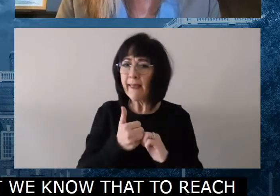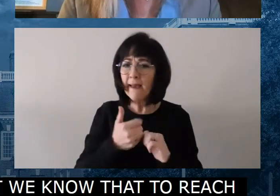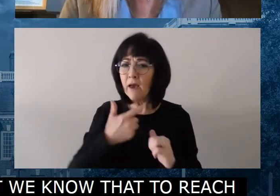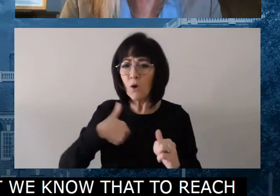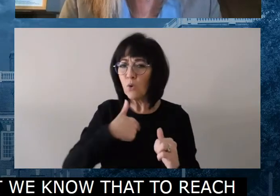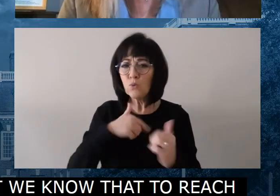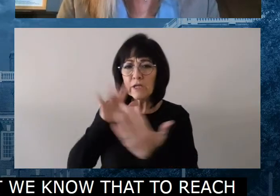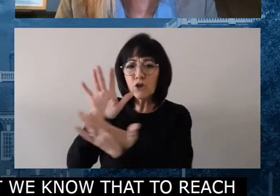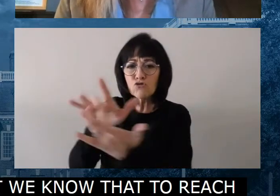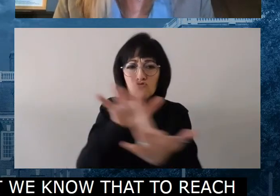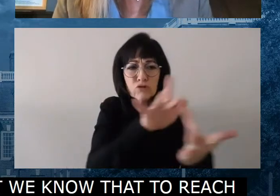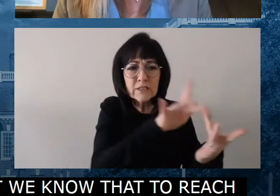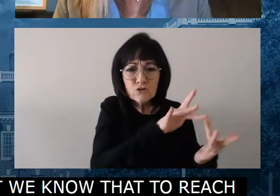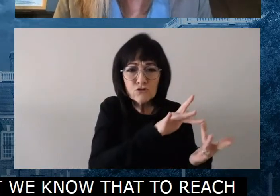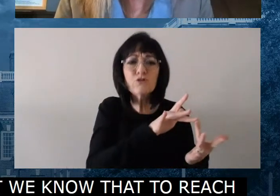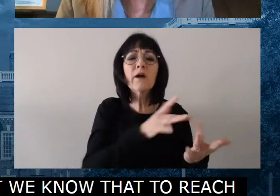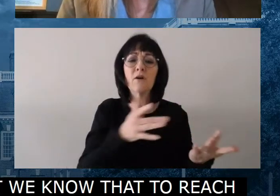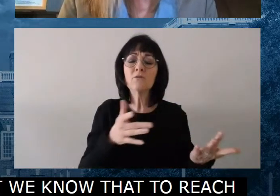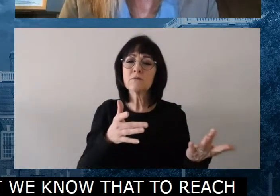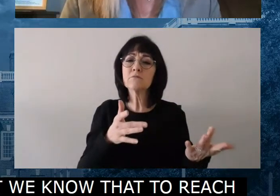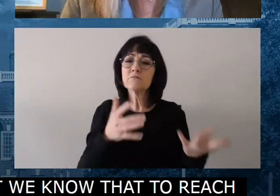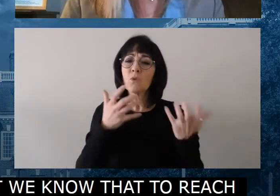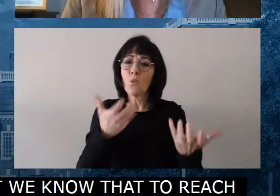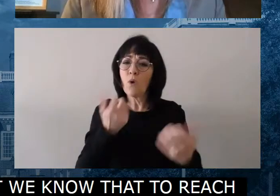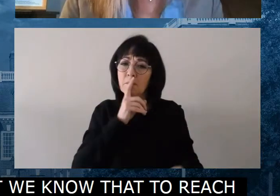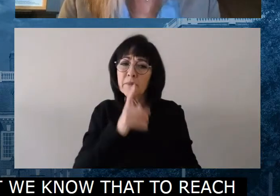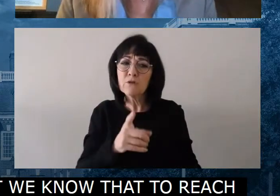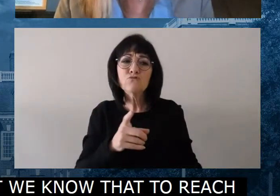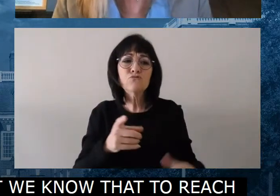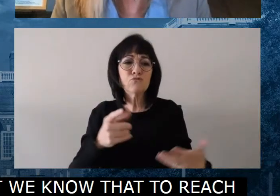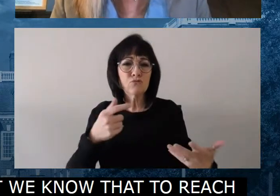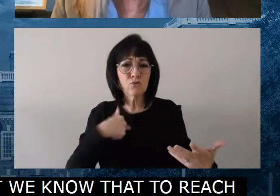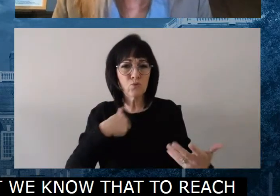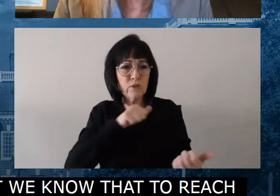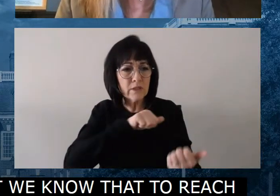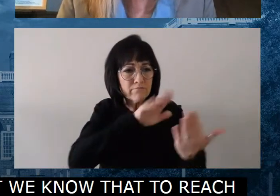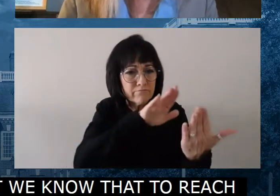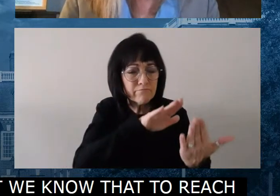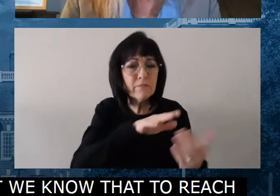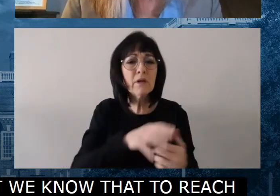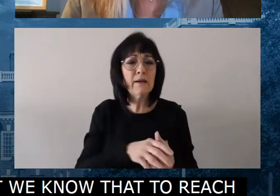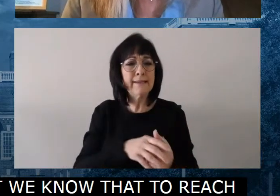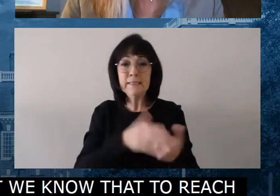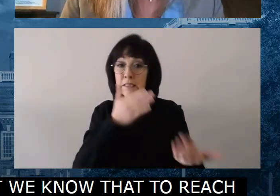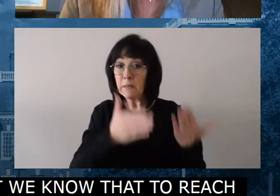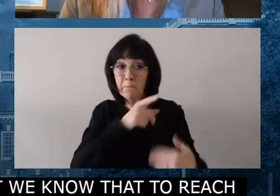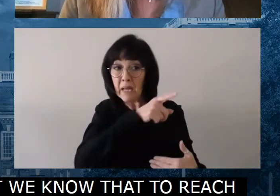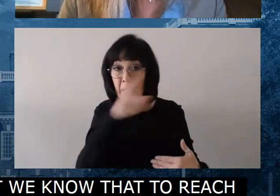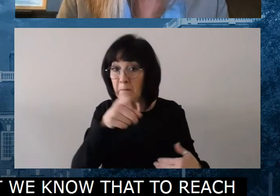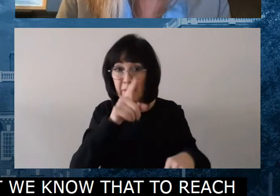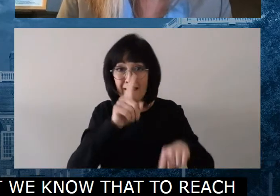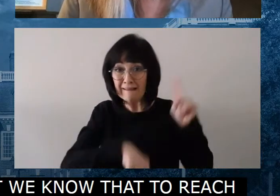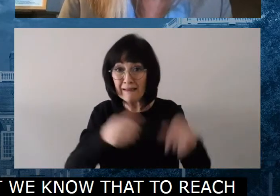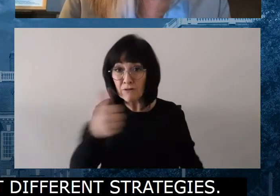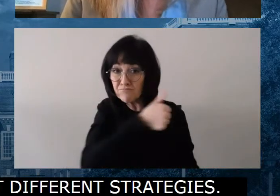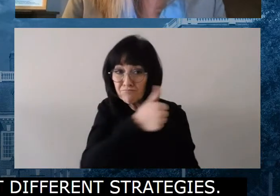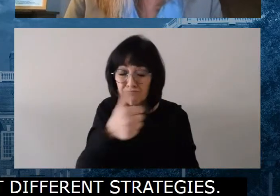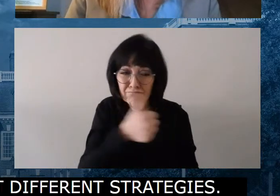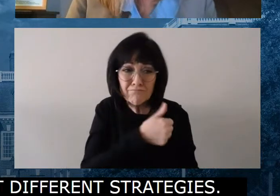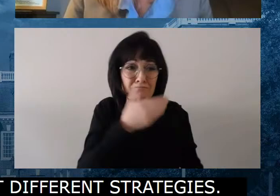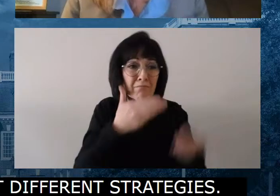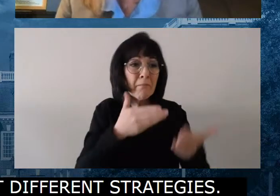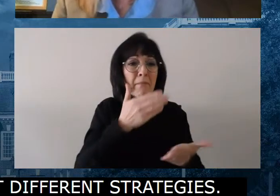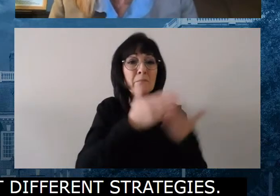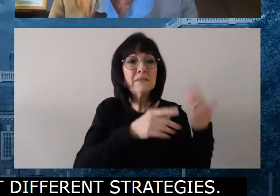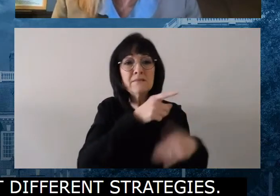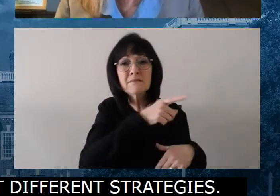different strategies, so more targeted approaches like some of the equity work that we have talked about.